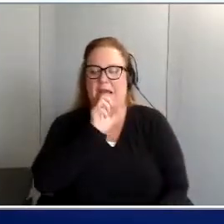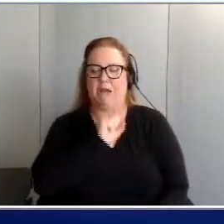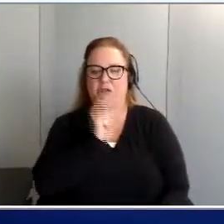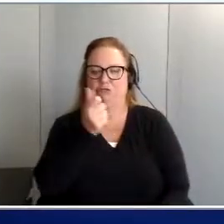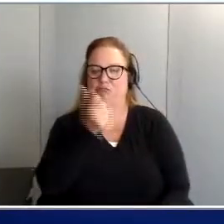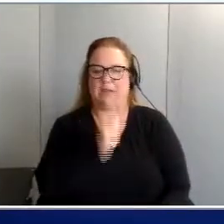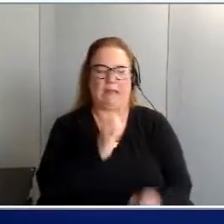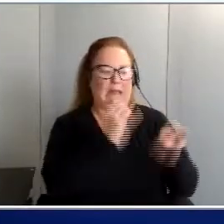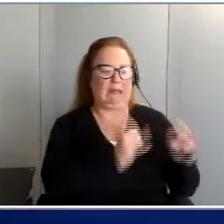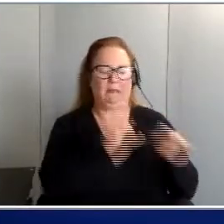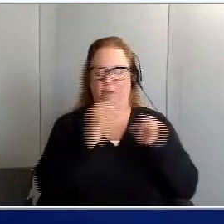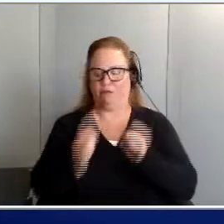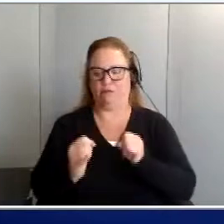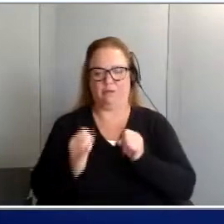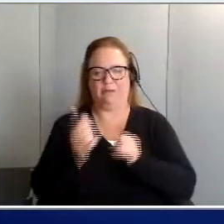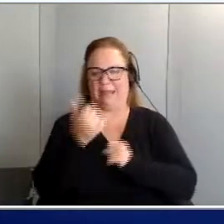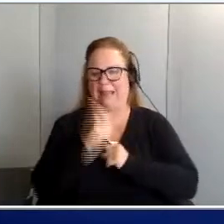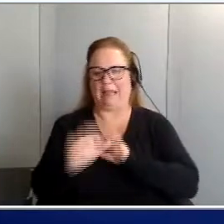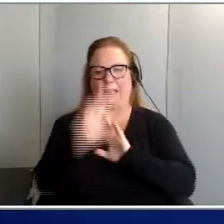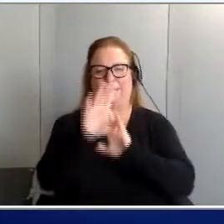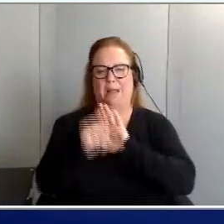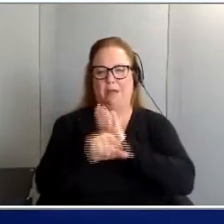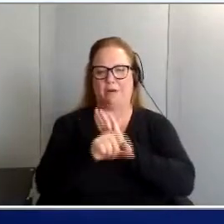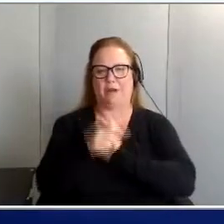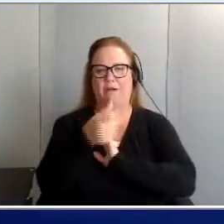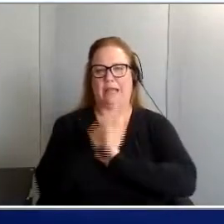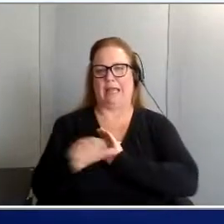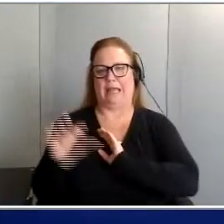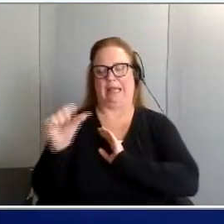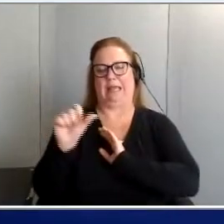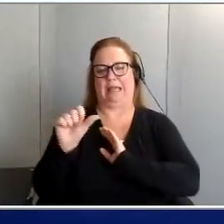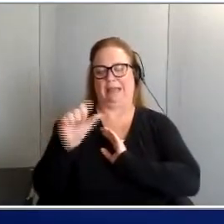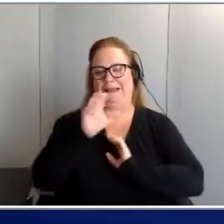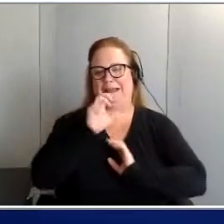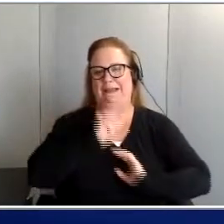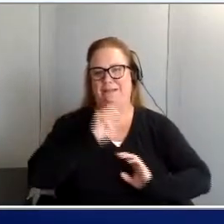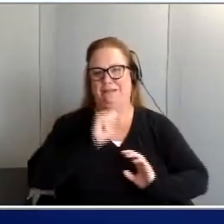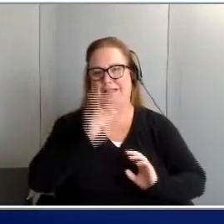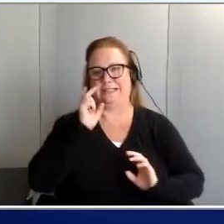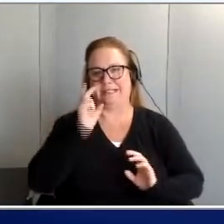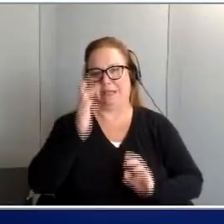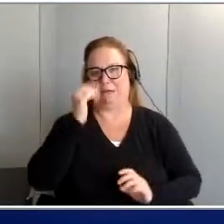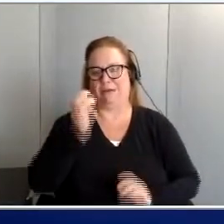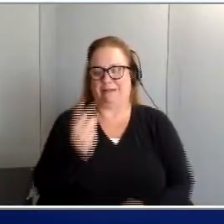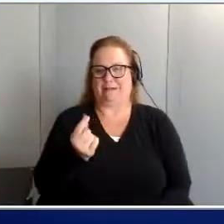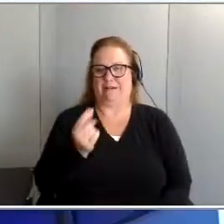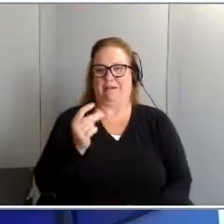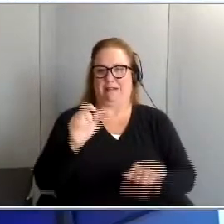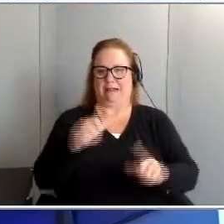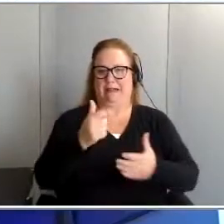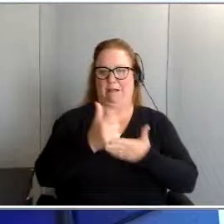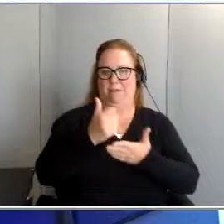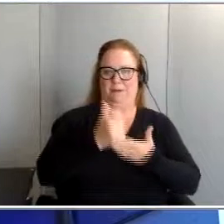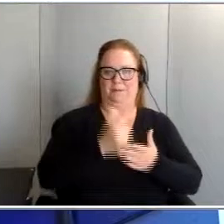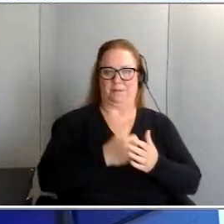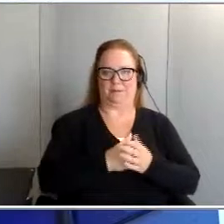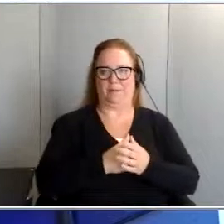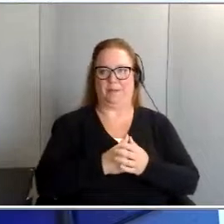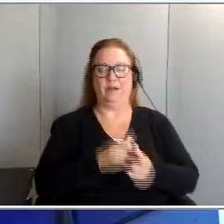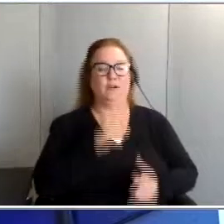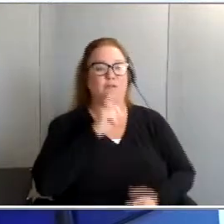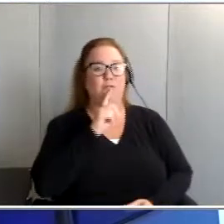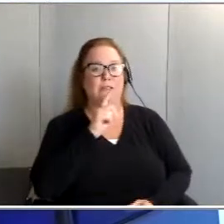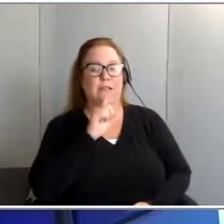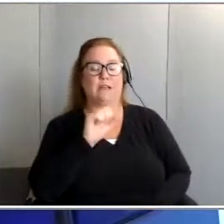from any age demographic can really see why a dog can really help them. And you mentioned Strawberry Hill and Marillac, which helps